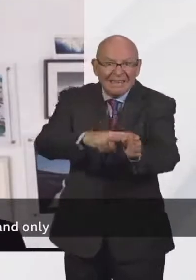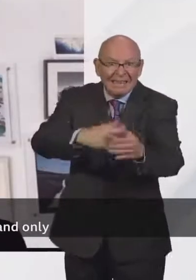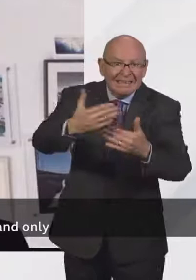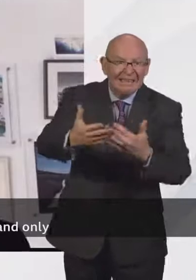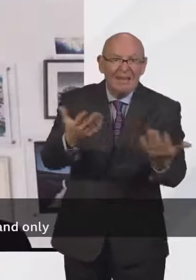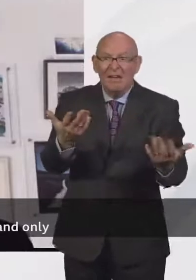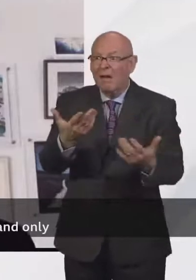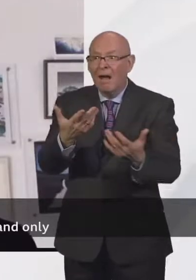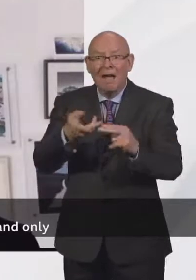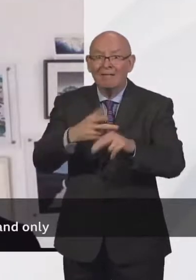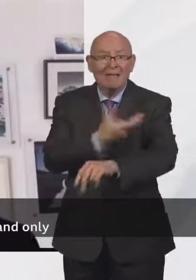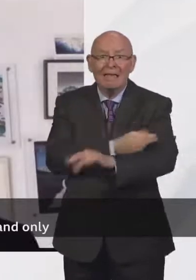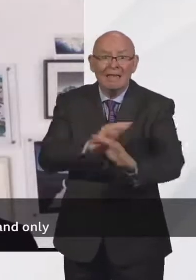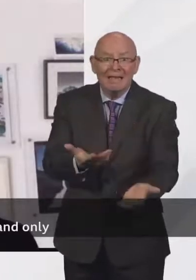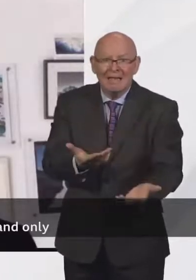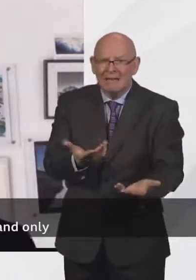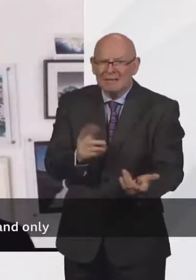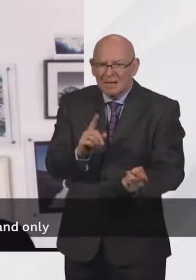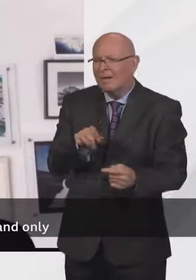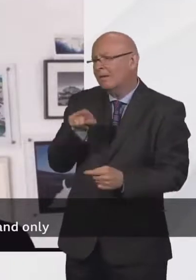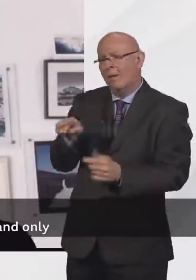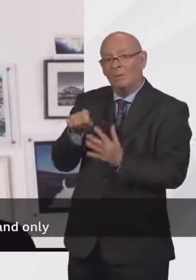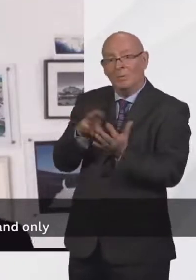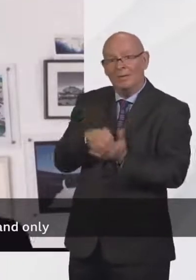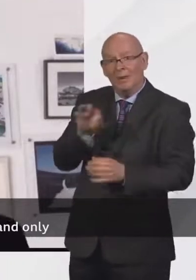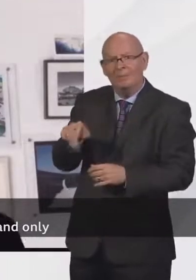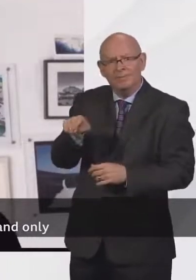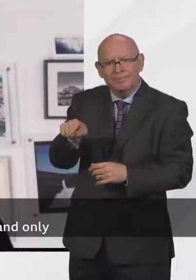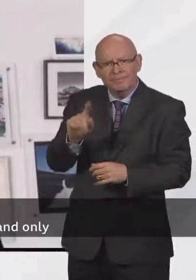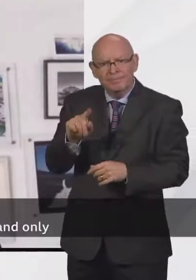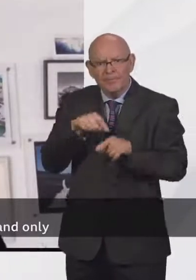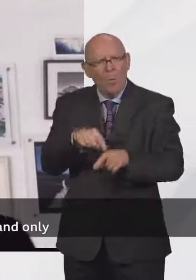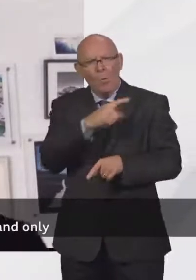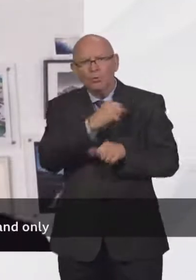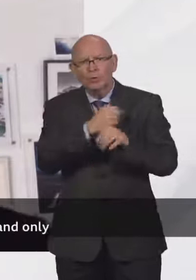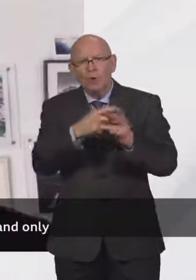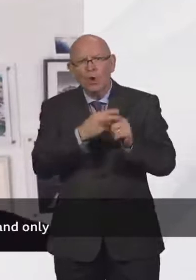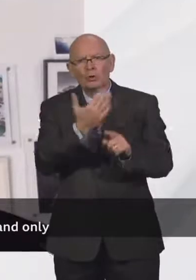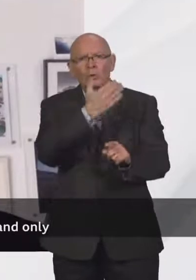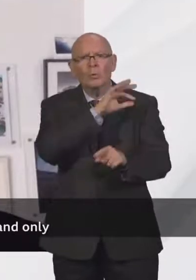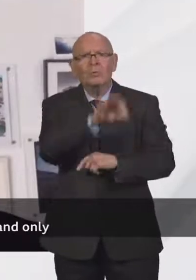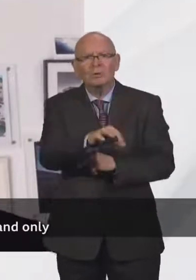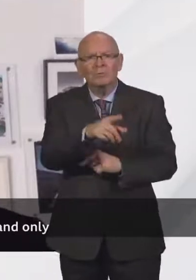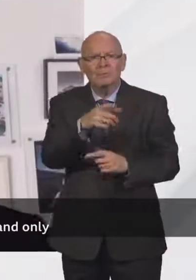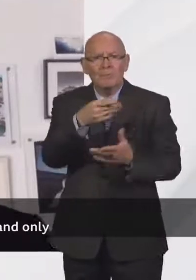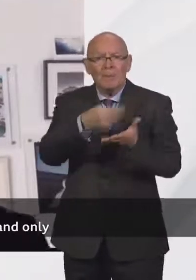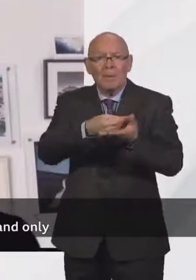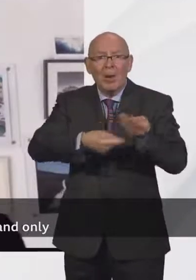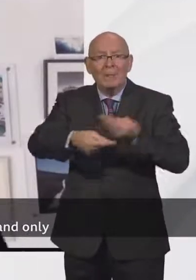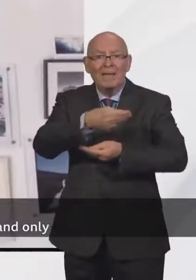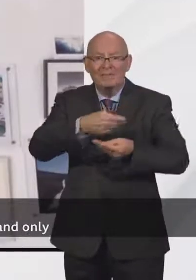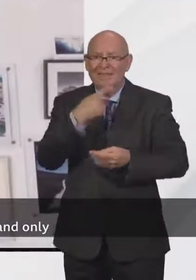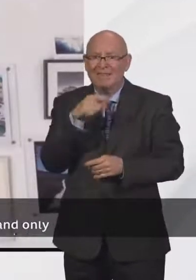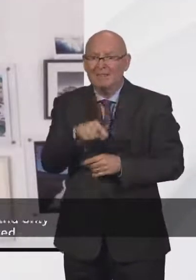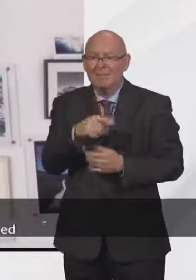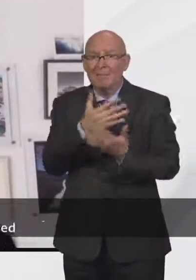lockdown. Do you really want to encourage those people to get out and to spend and to get down the pubs and cinemas and hairdressers and make July the 4th a bit of a